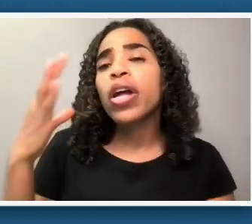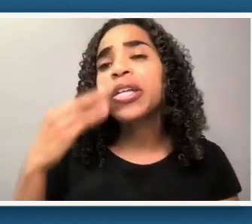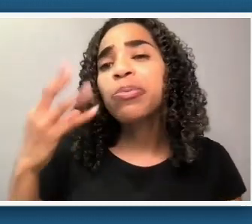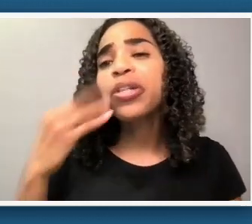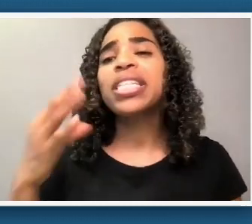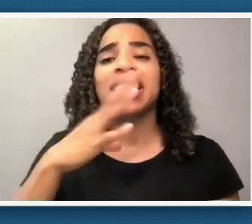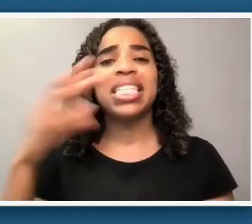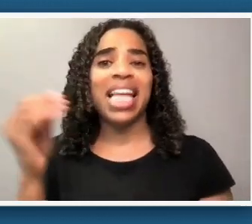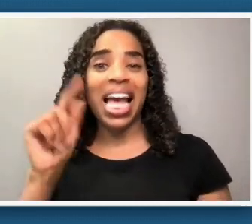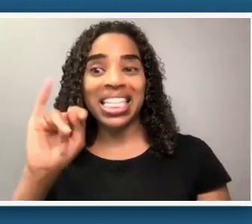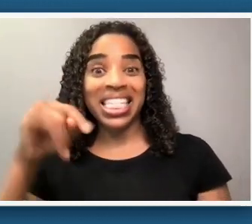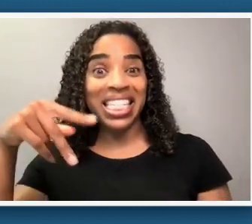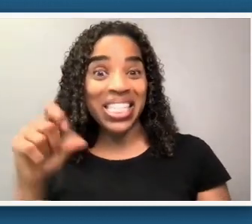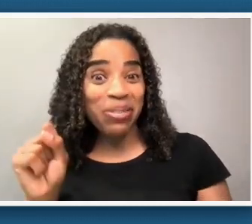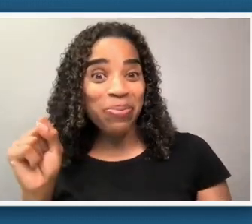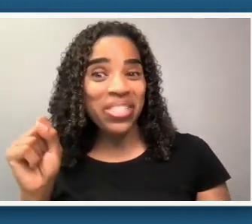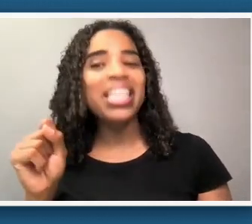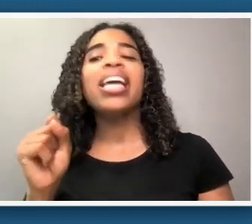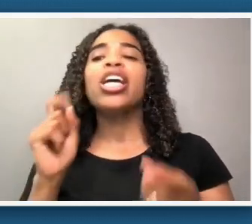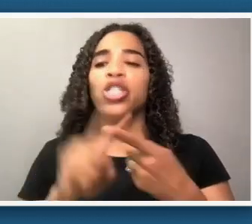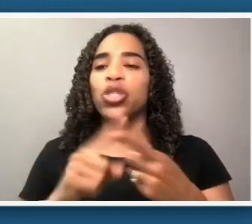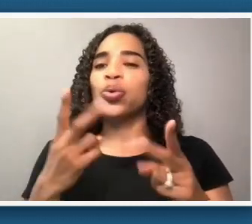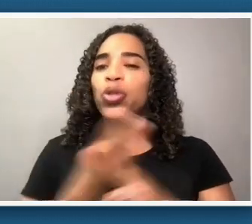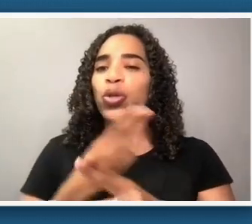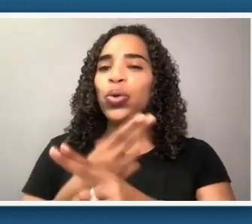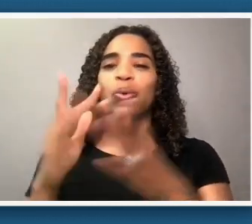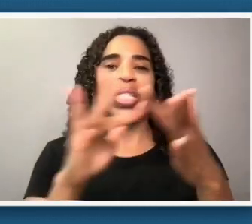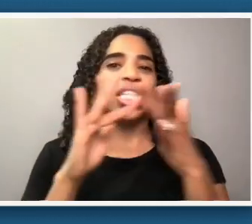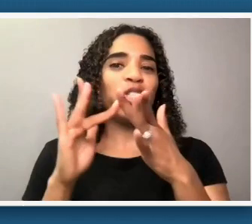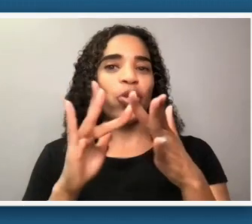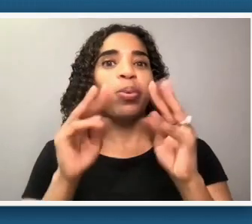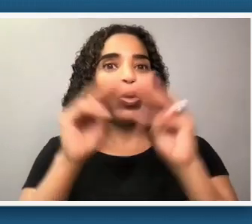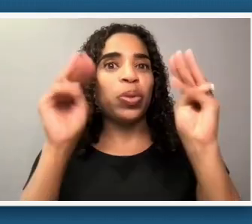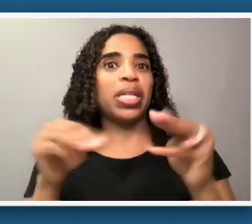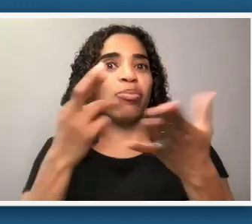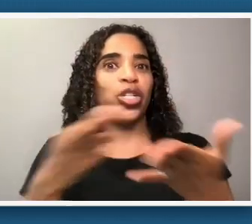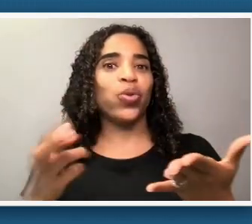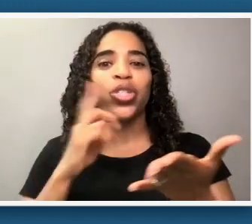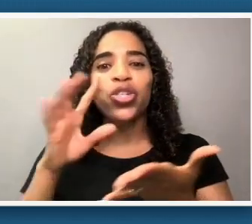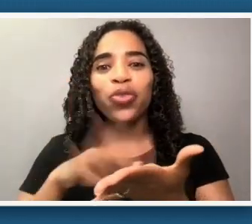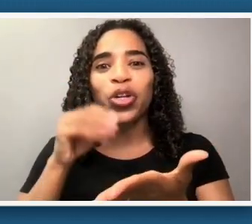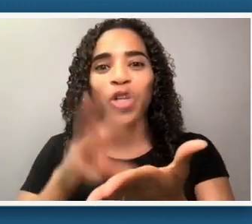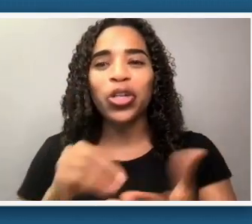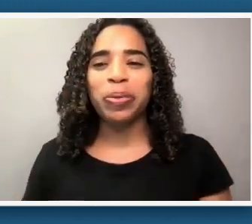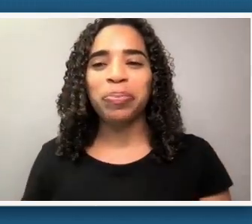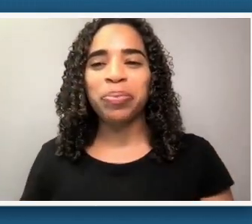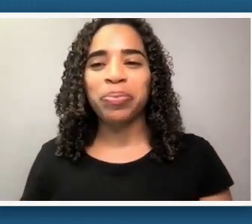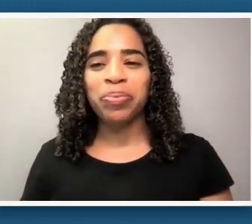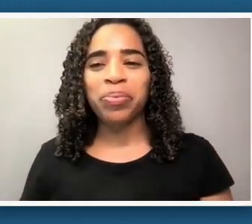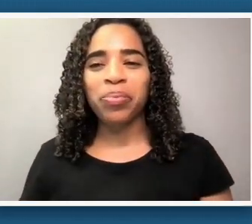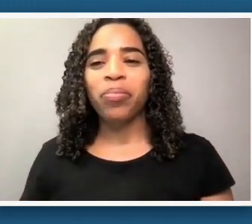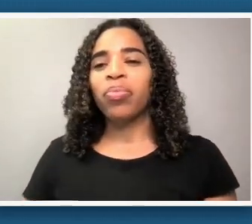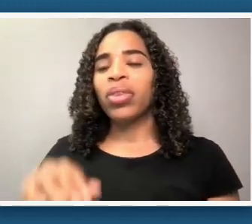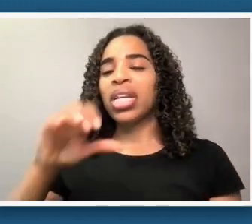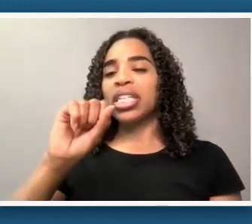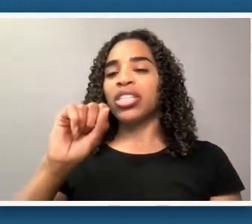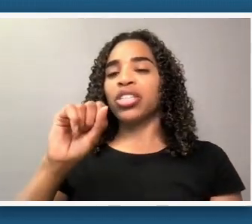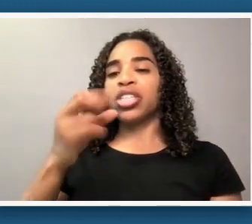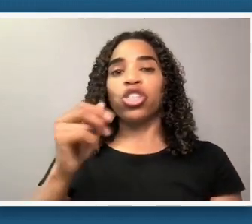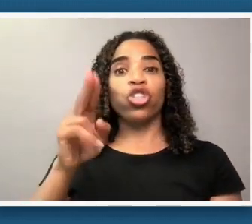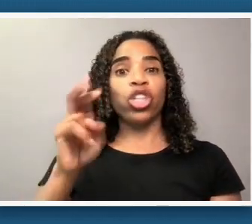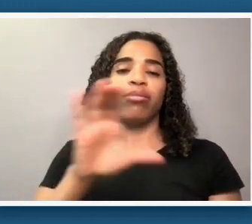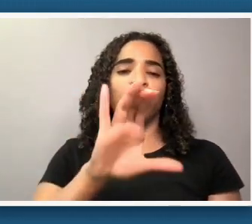tips for using digital museum resources for learning. They are Sher Petty, who is